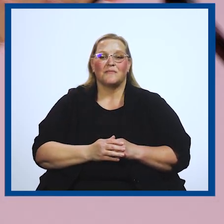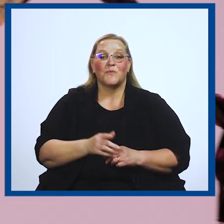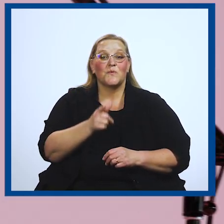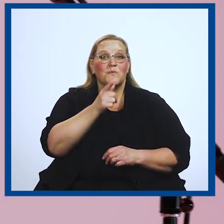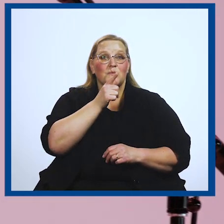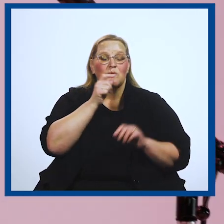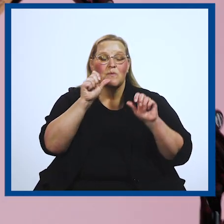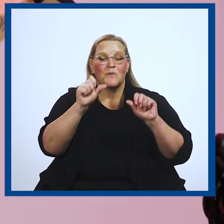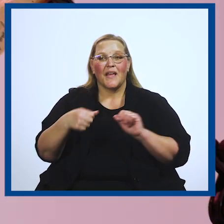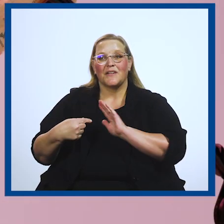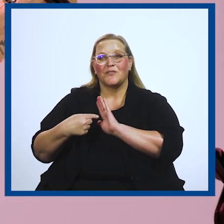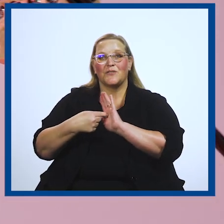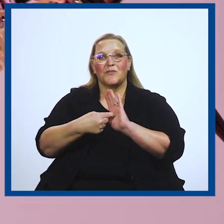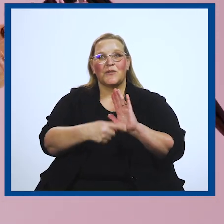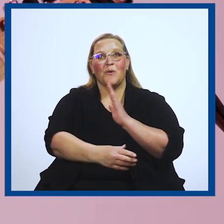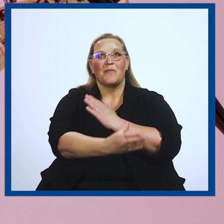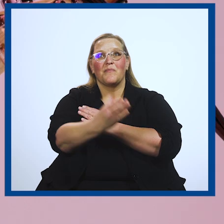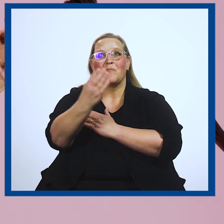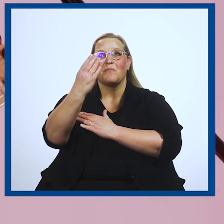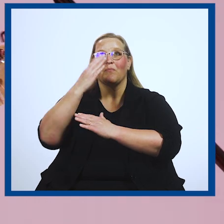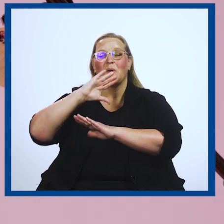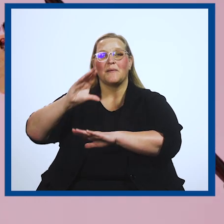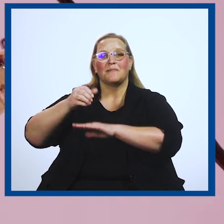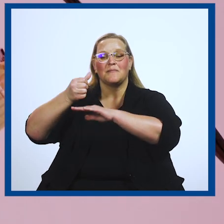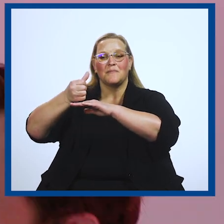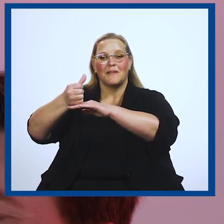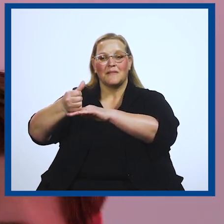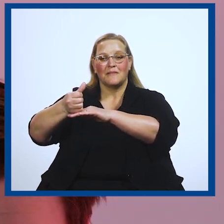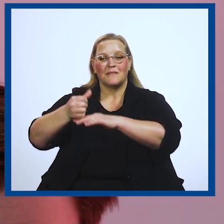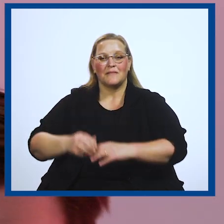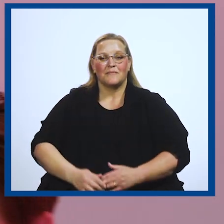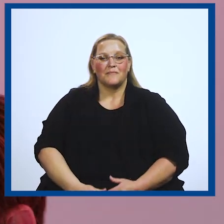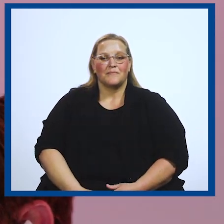Who can show the dawn his place?